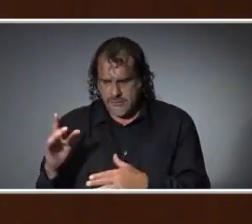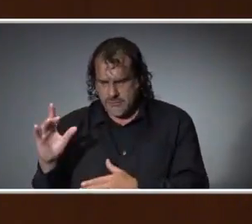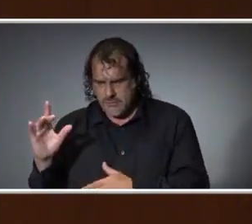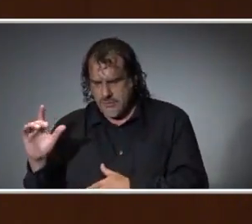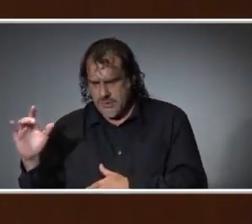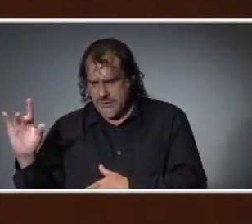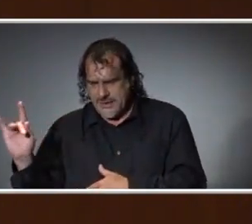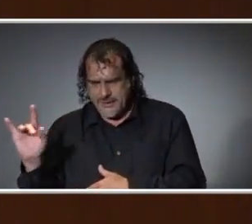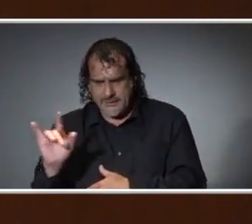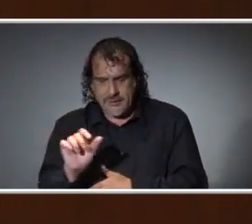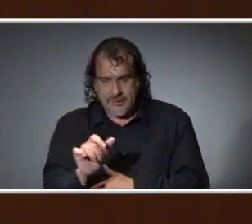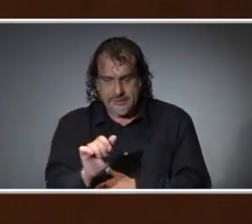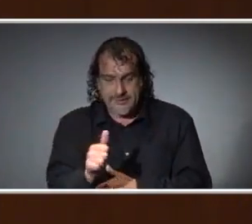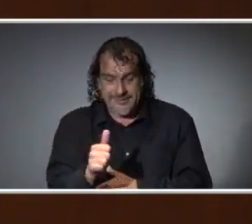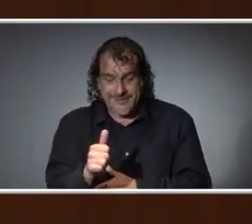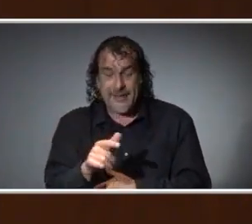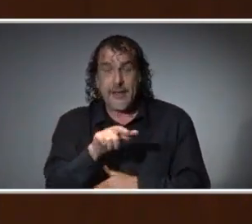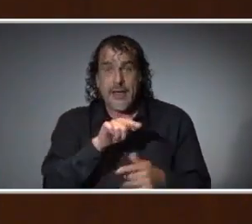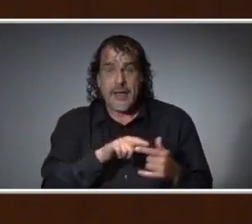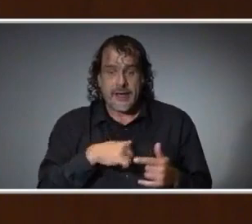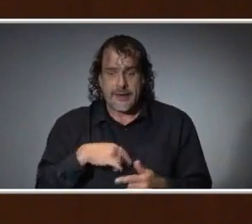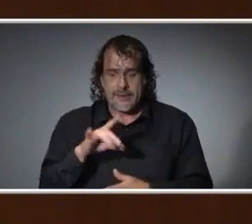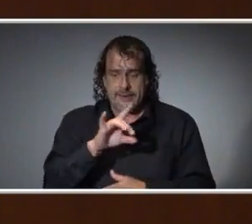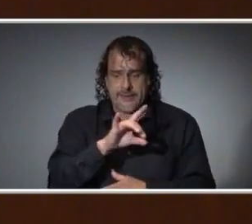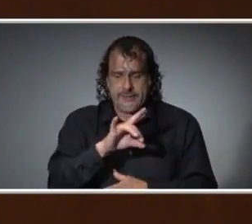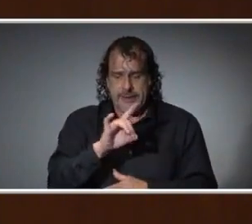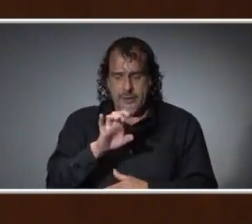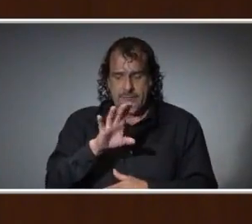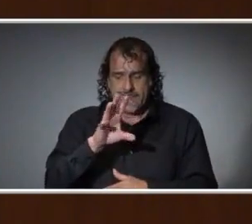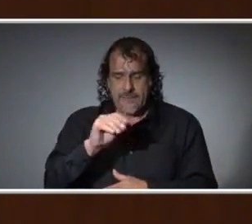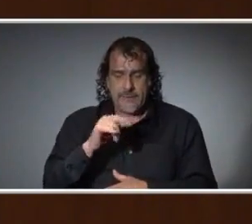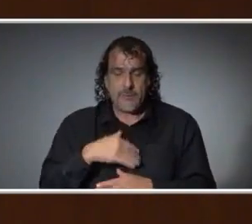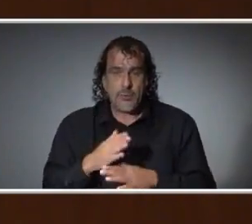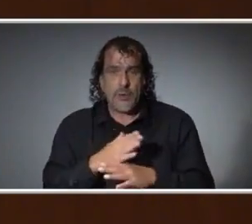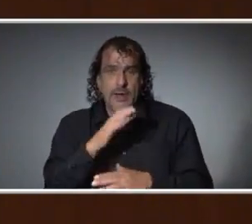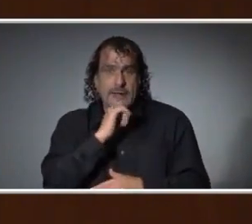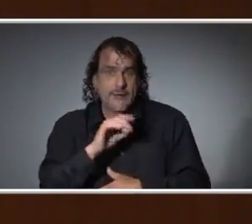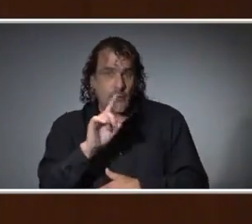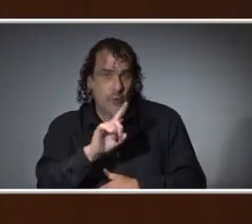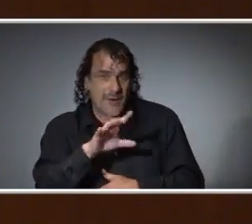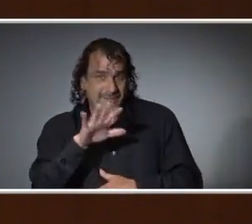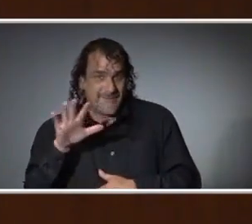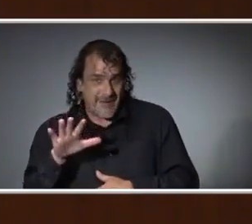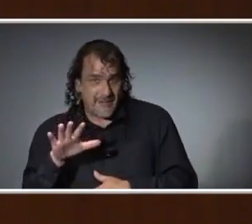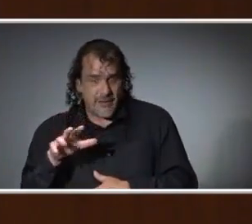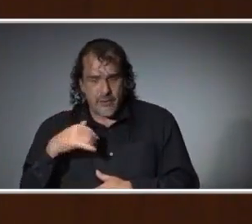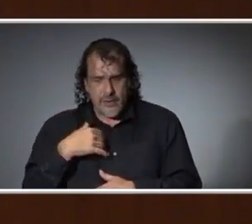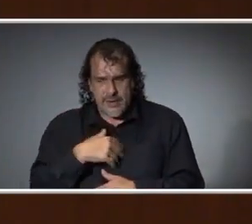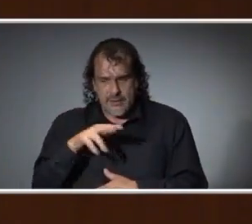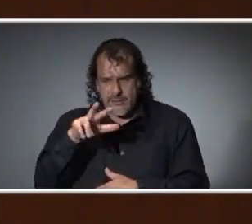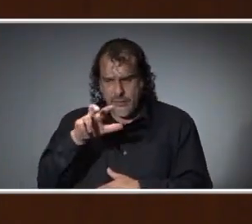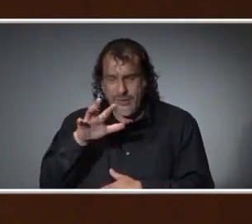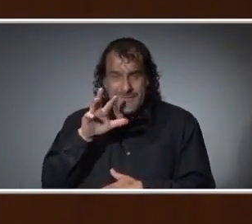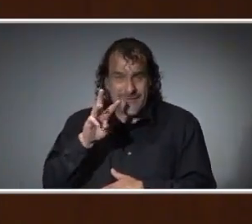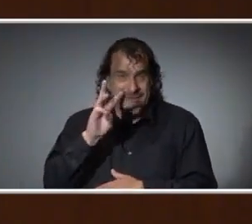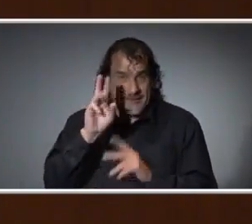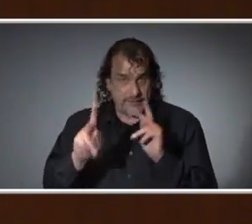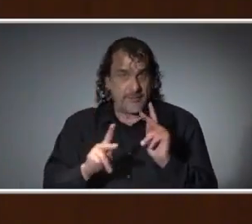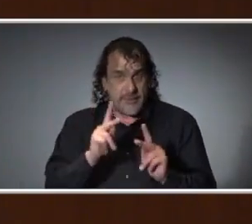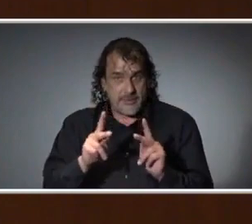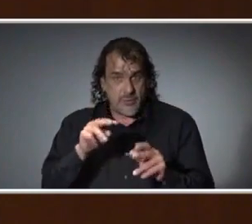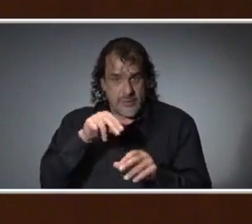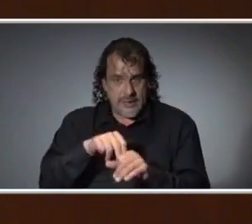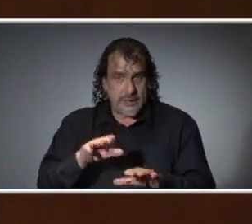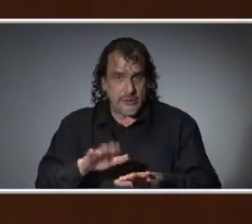6 and 10. We have 850 between the ages of 1 and 5. We have 356 confirmed cases